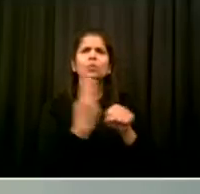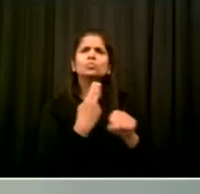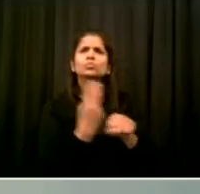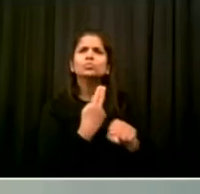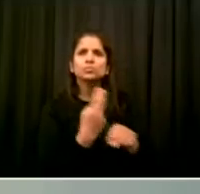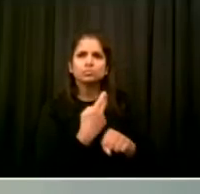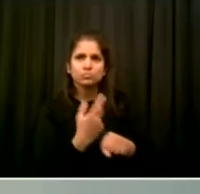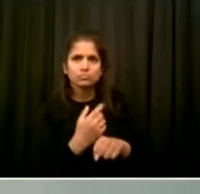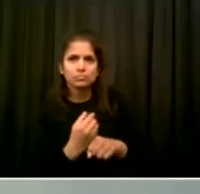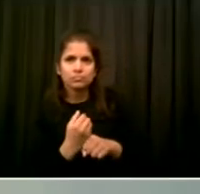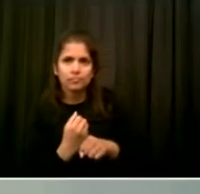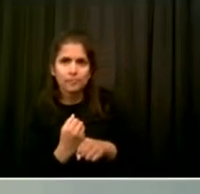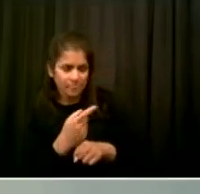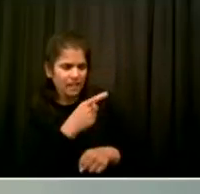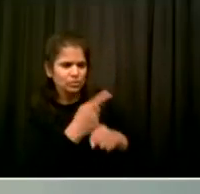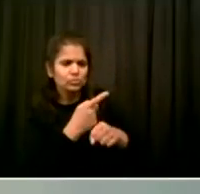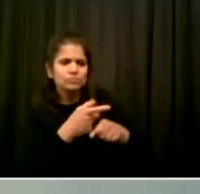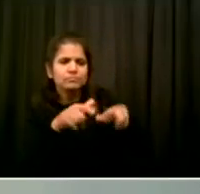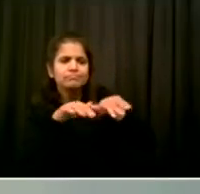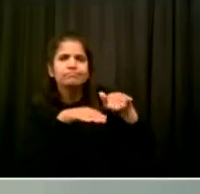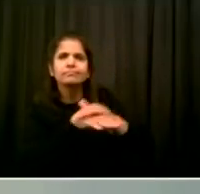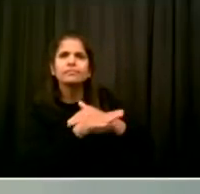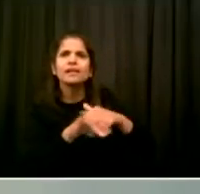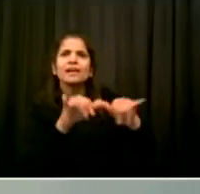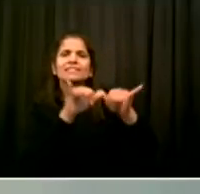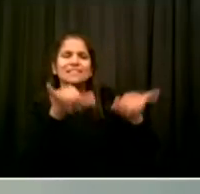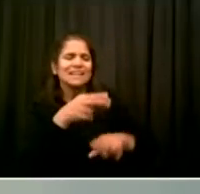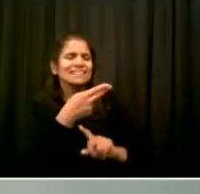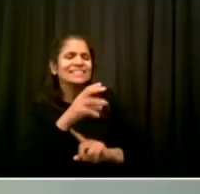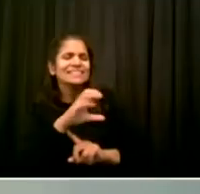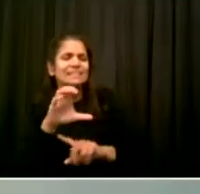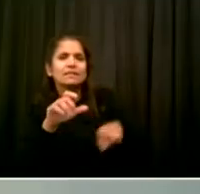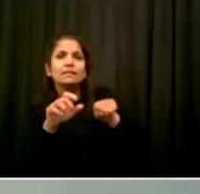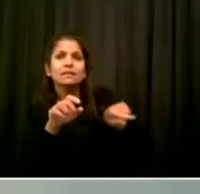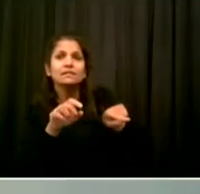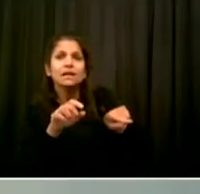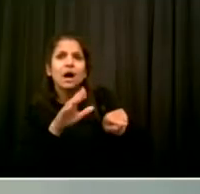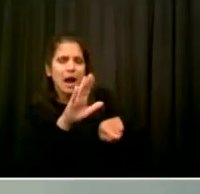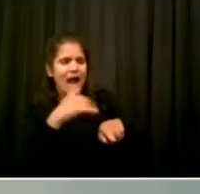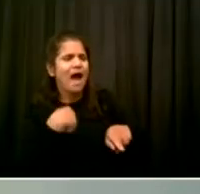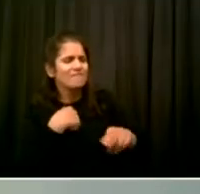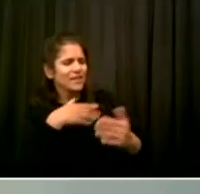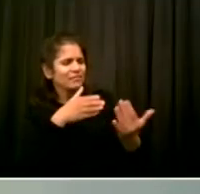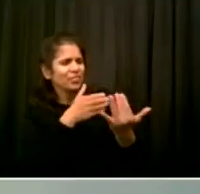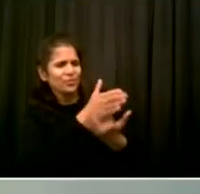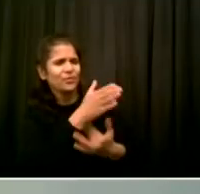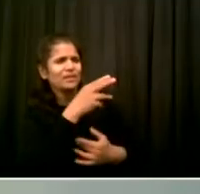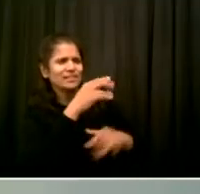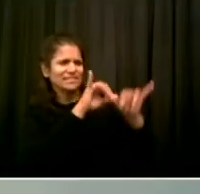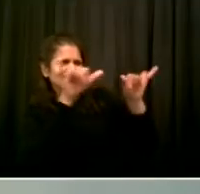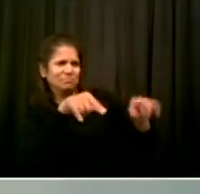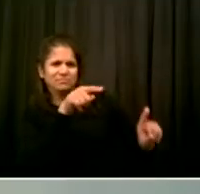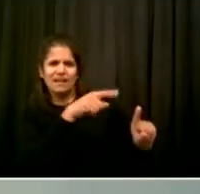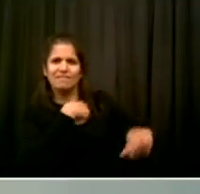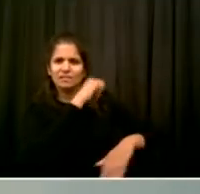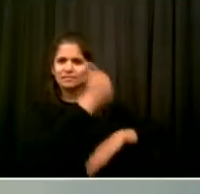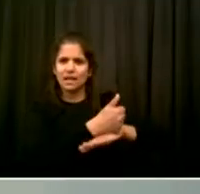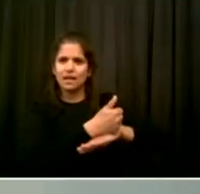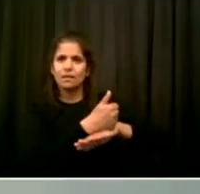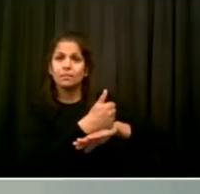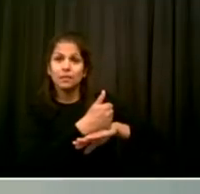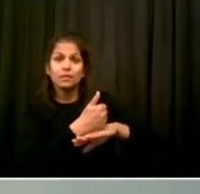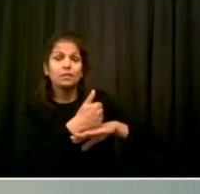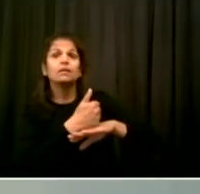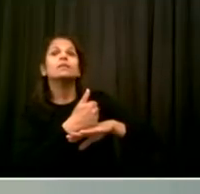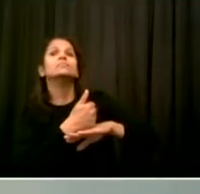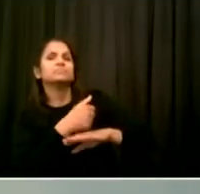what their result is. I've had multiple of my patients who've gone for testing and looked up their own results. I can see their results and